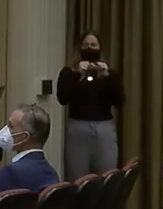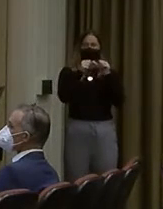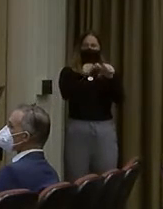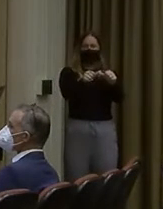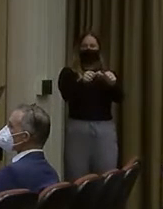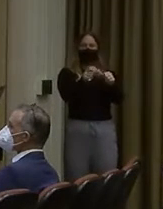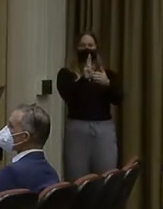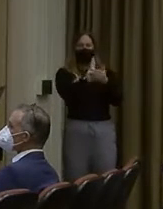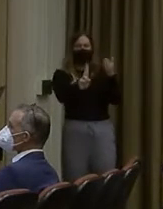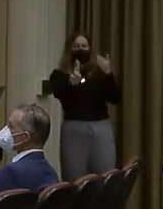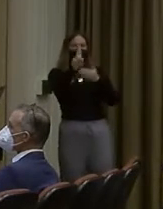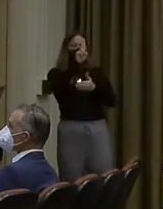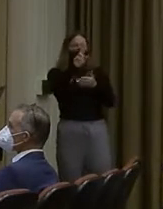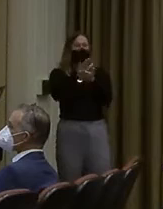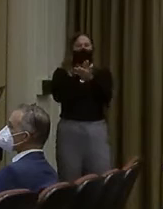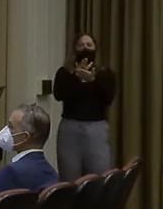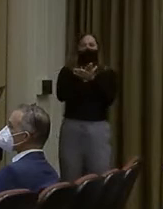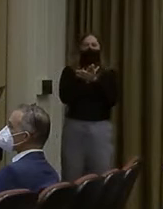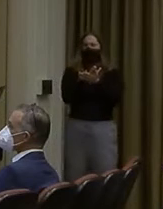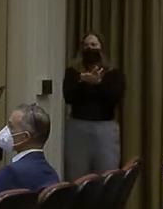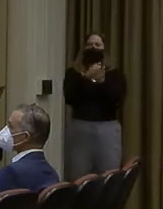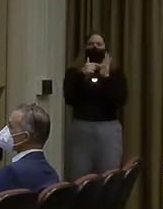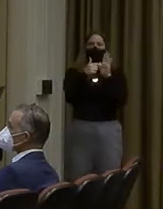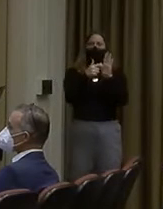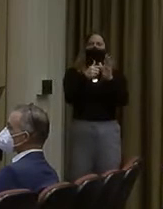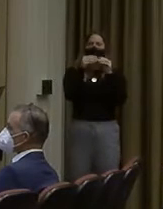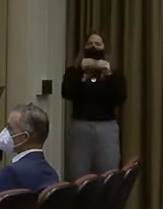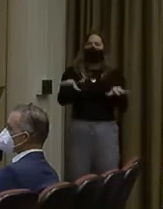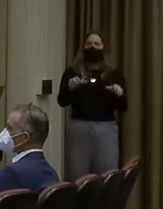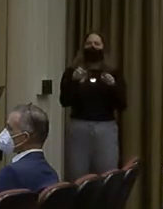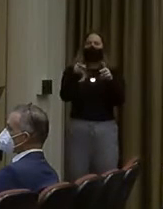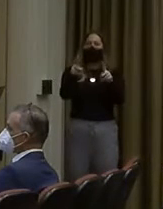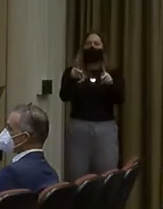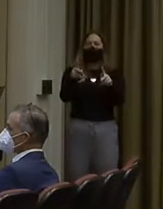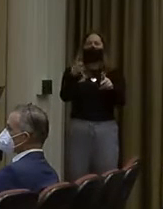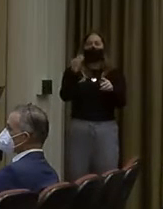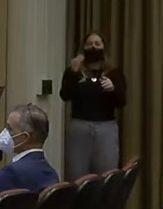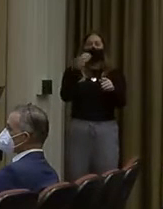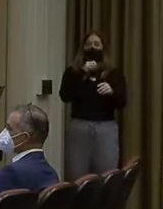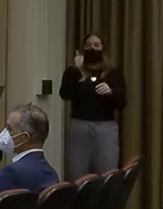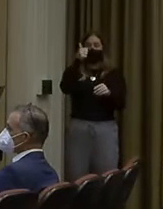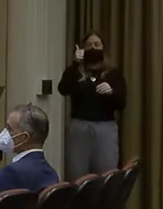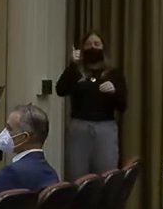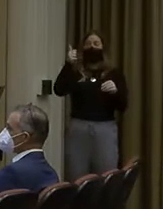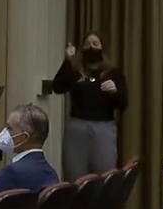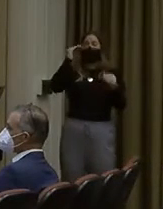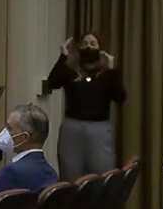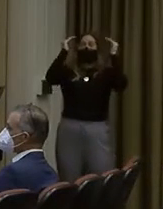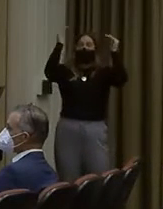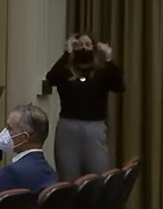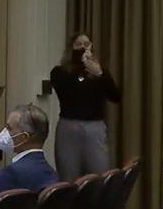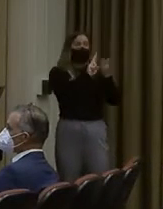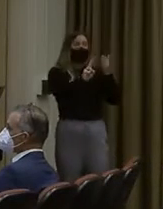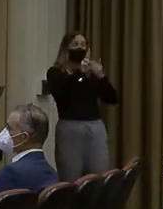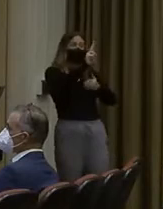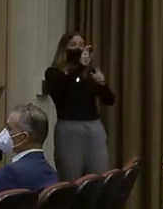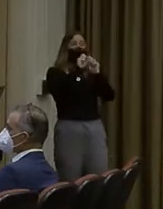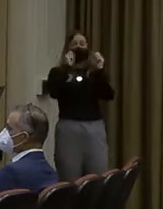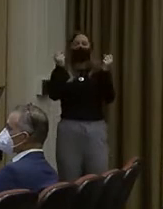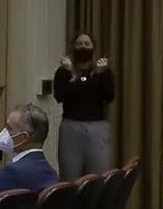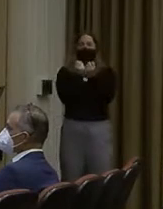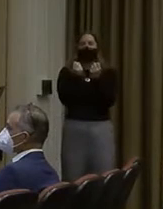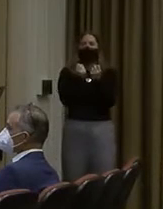universities. The reality represents a lost opportunity for all parties, older adults and younger ones, universities, and the society at